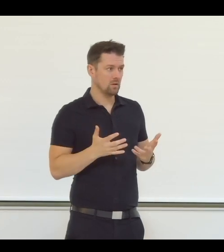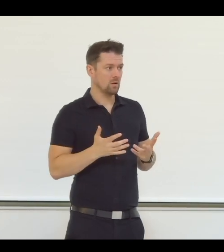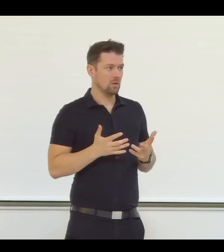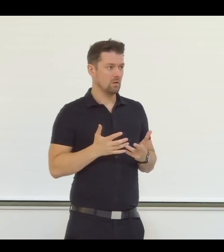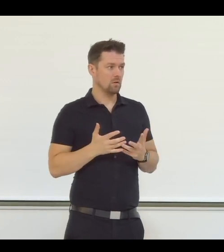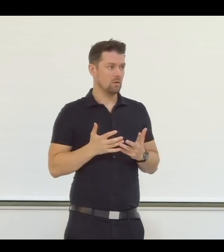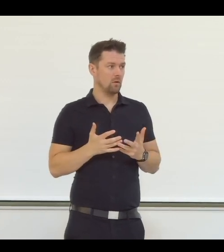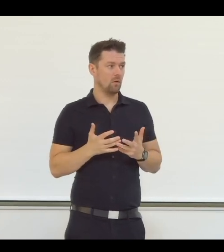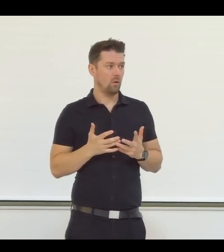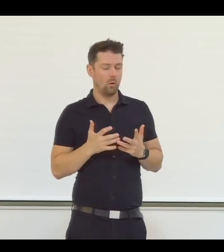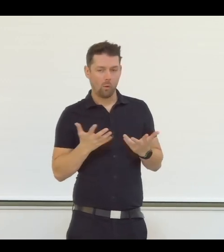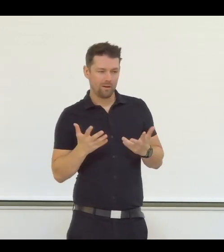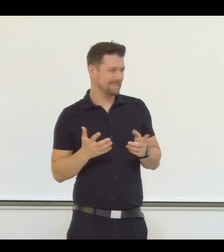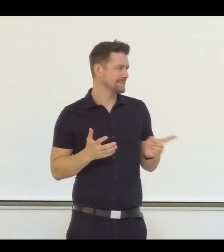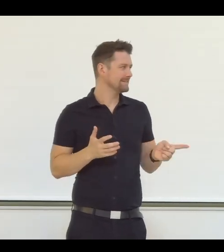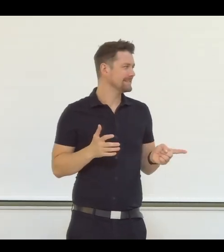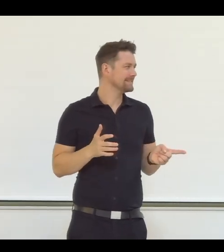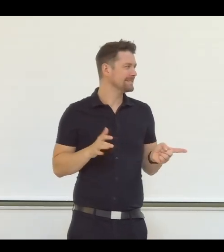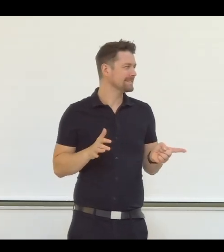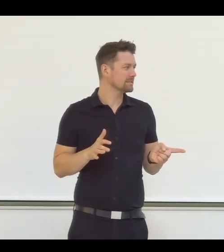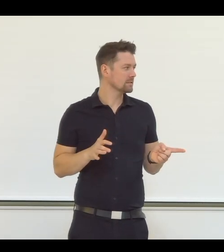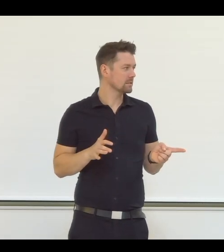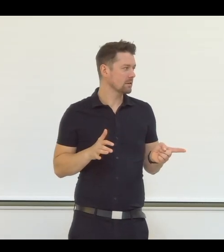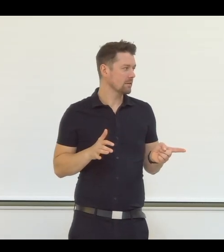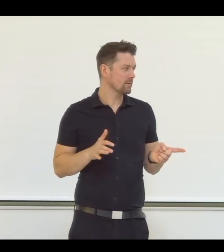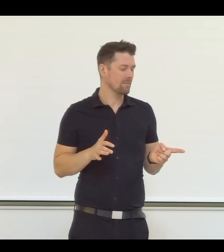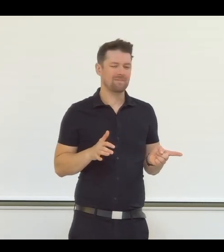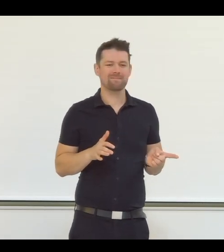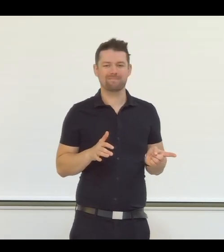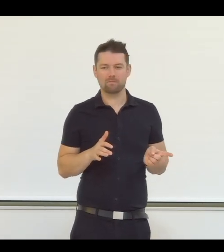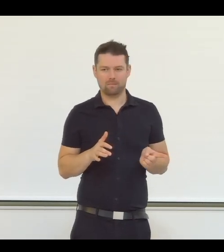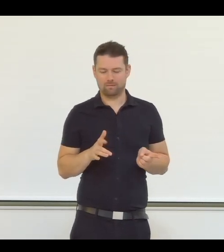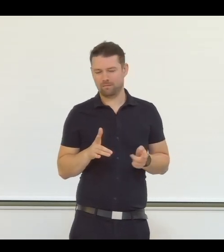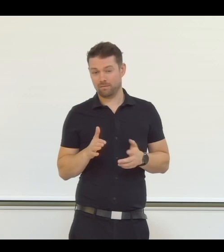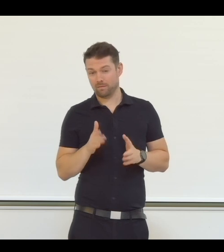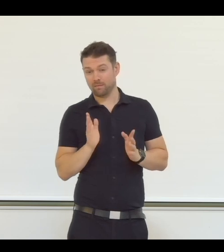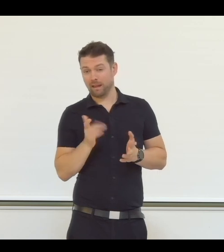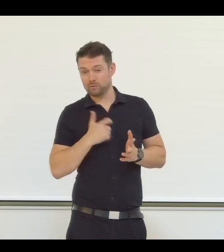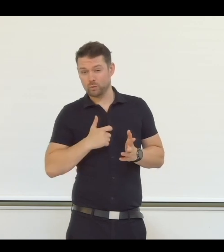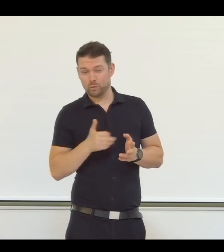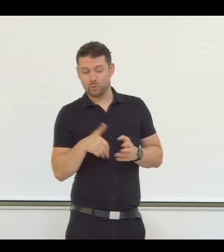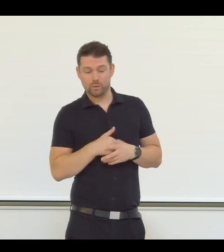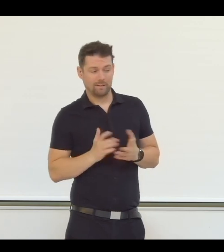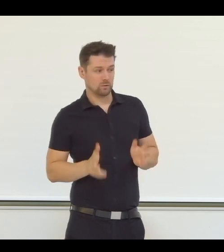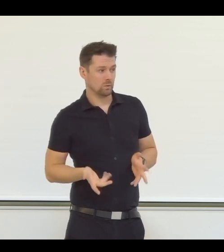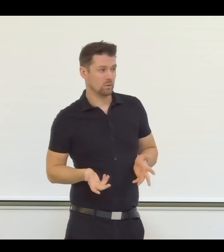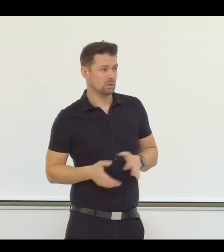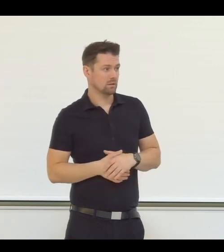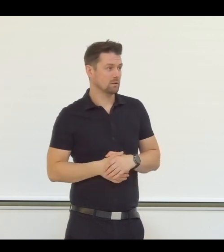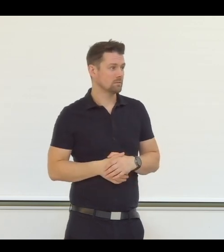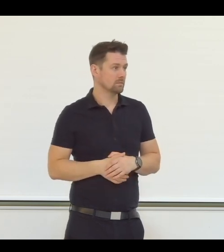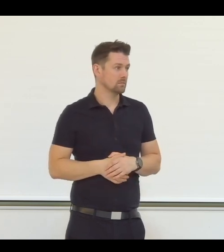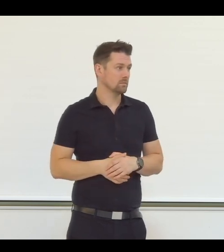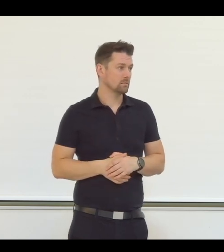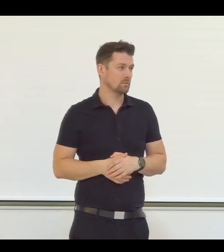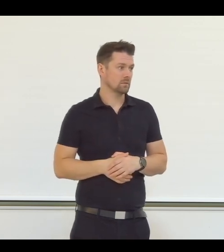this standard established somewhat in industry. Of course, they don't work entirely without humans. Exactly, but like the general thing is like, if you compare